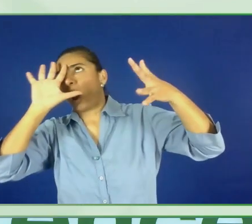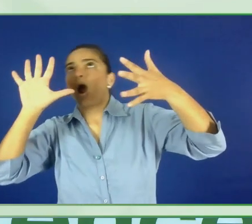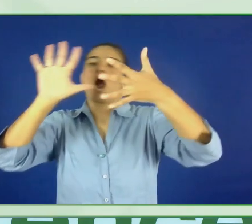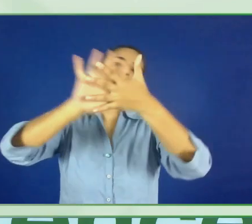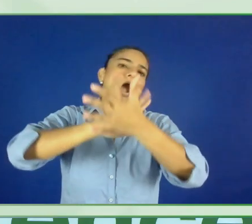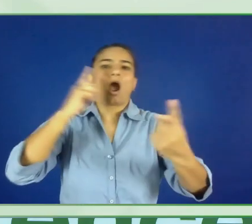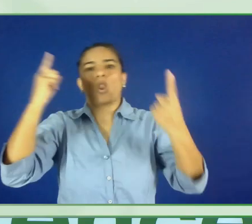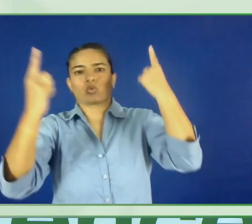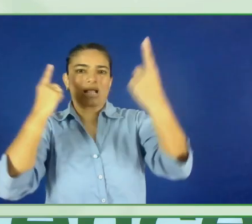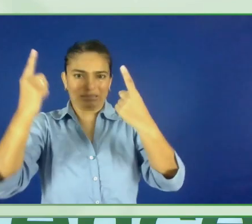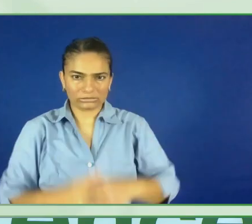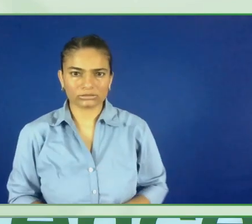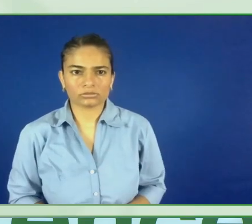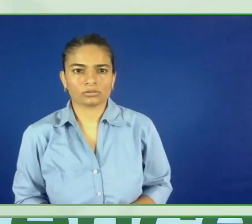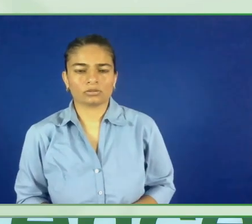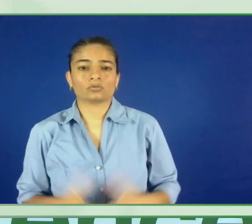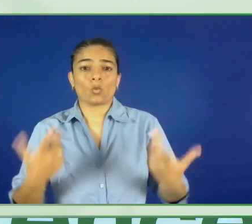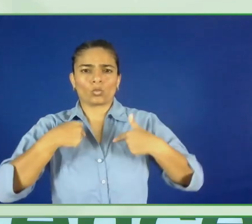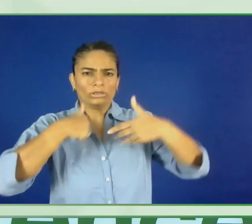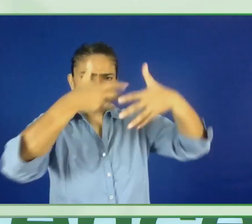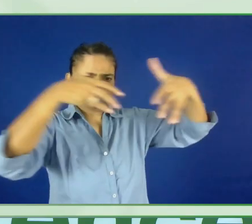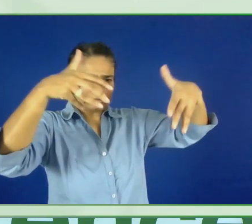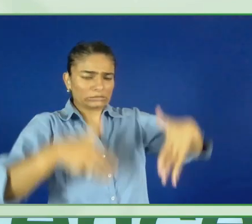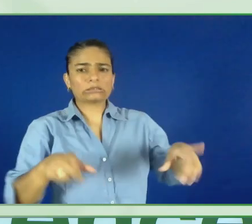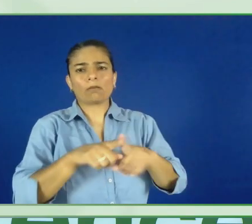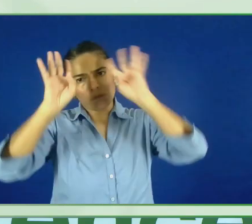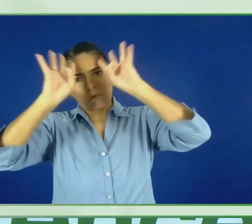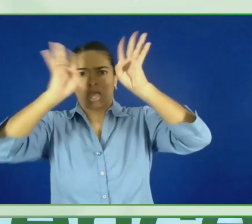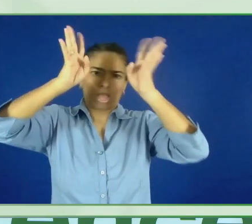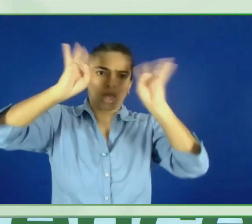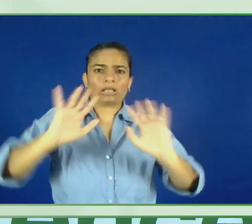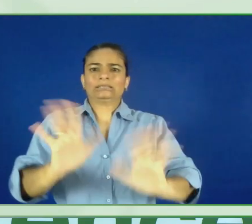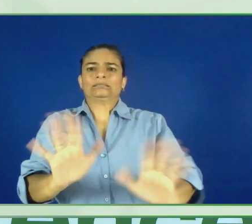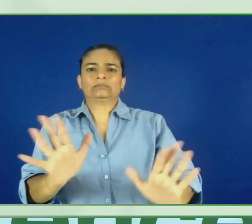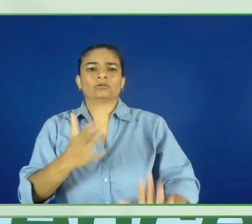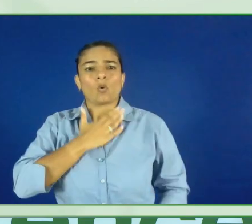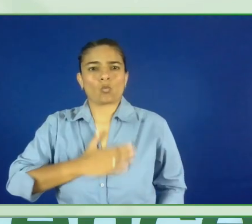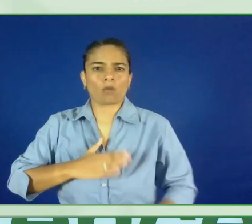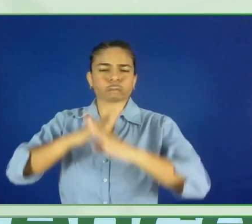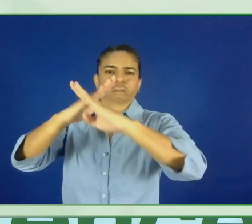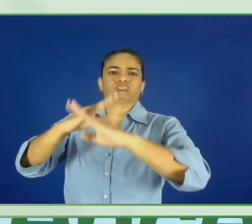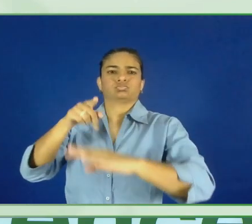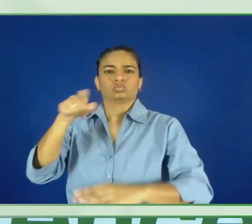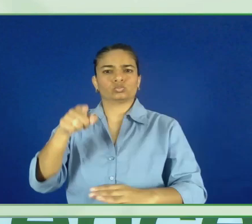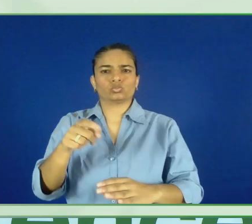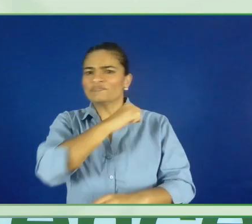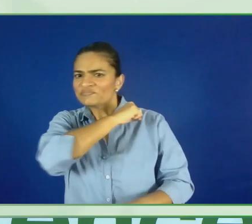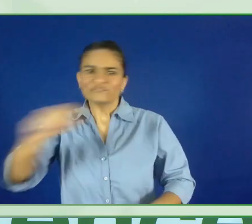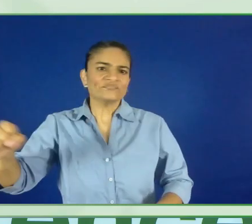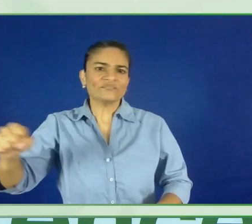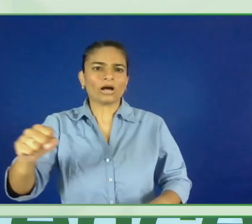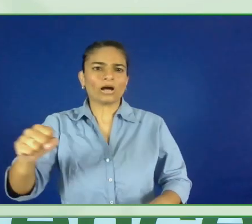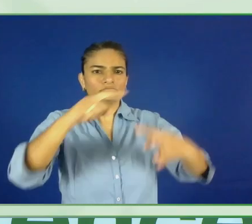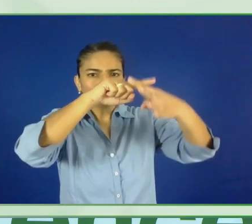avoid this, you immediately get the source. And then they see where it took the data from, and then you can immediately decide, does this make sense or